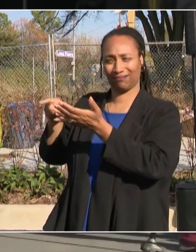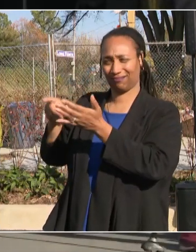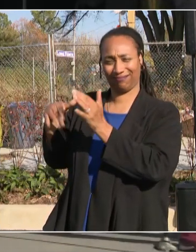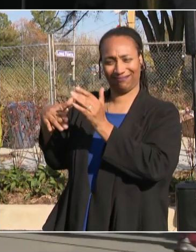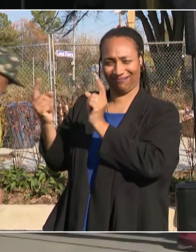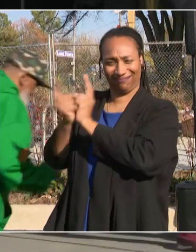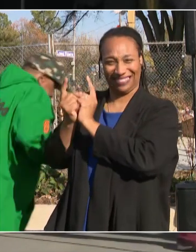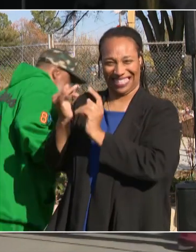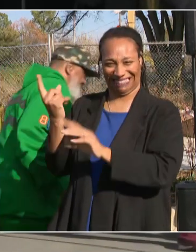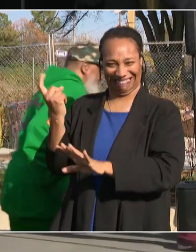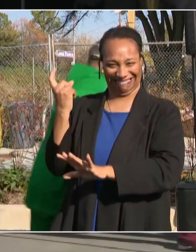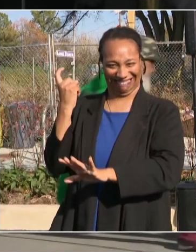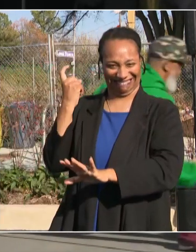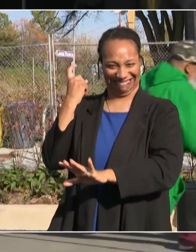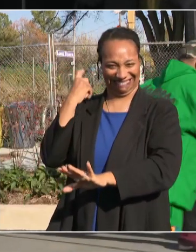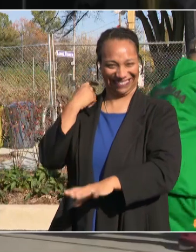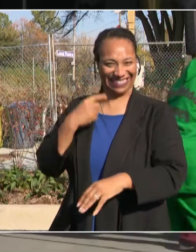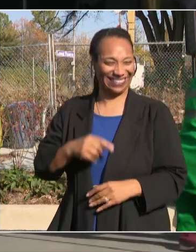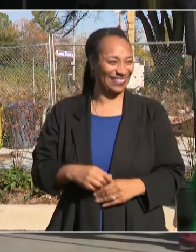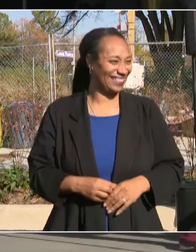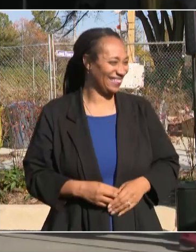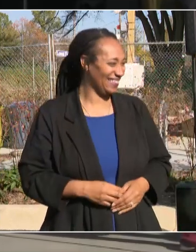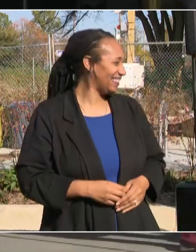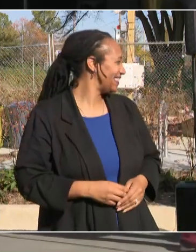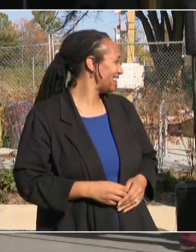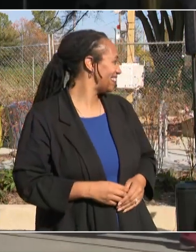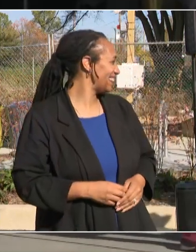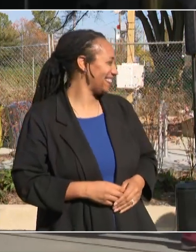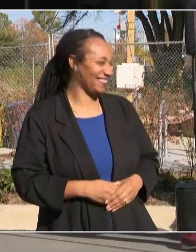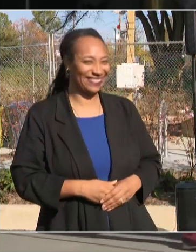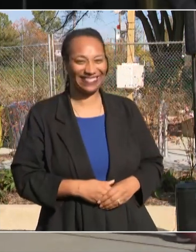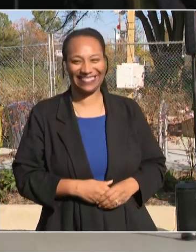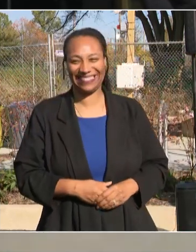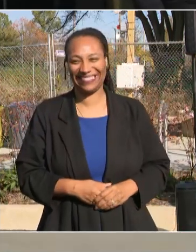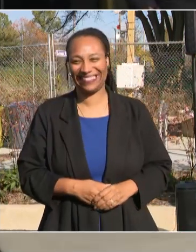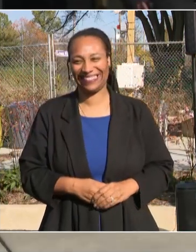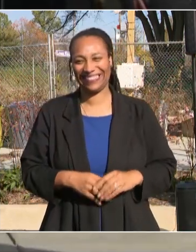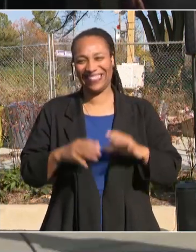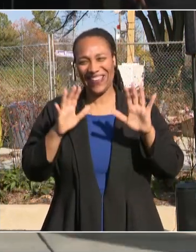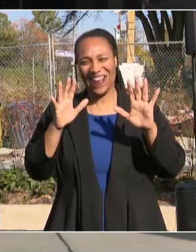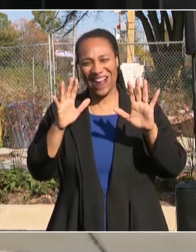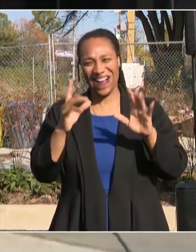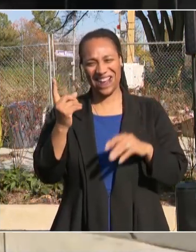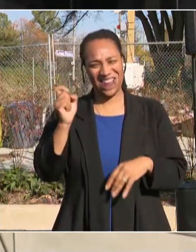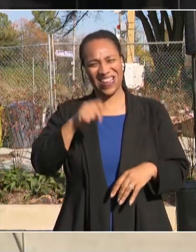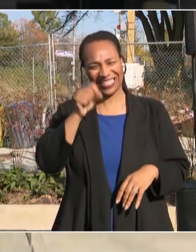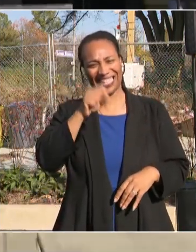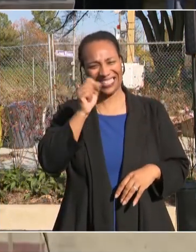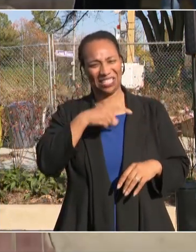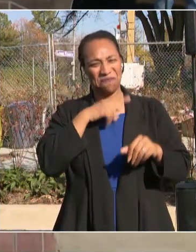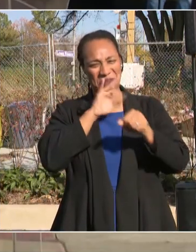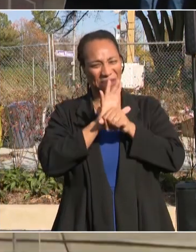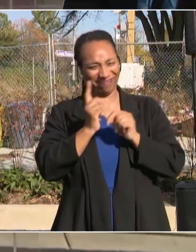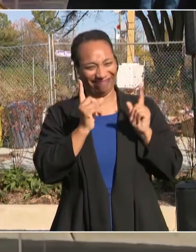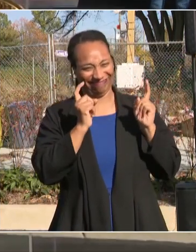and dedication with that Goodman League kept this community going. No, brother, seriously.